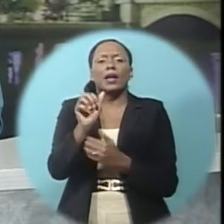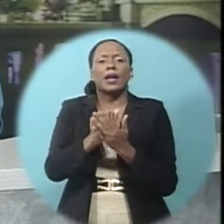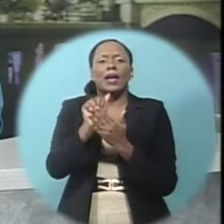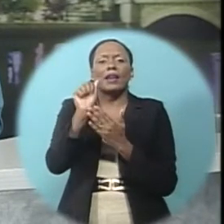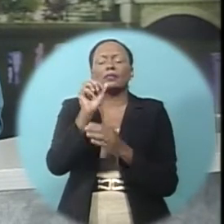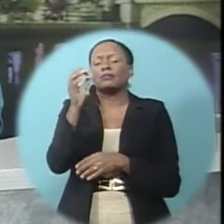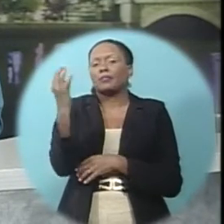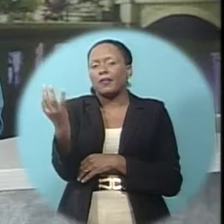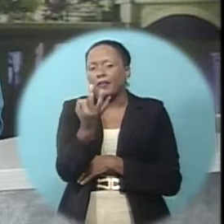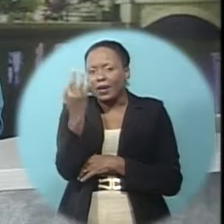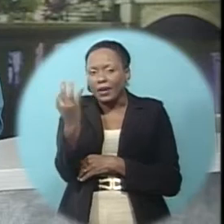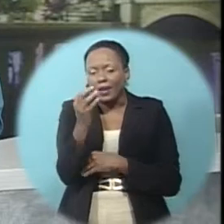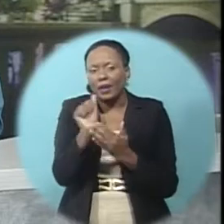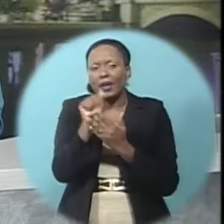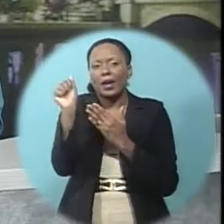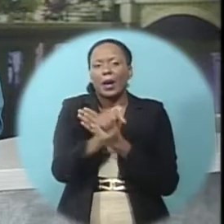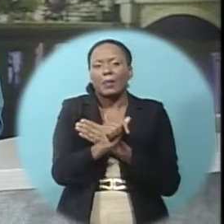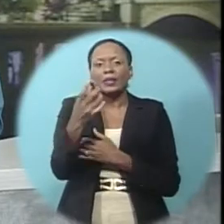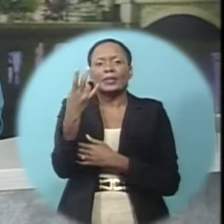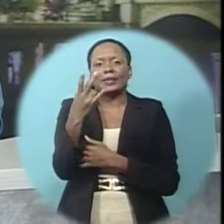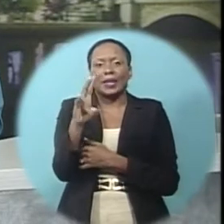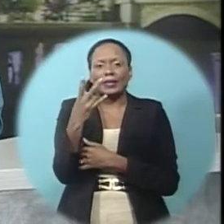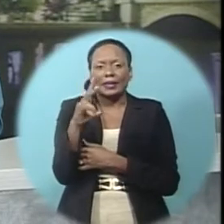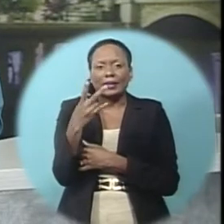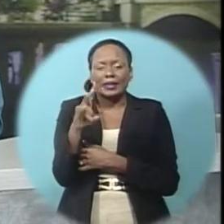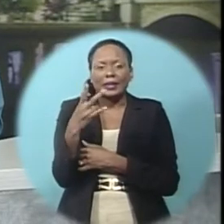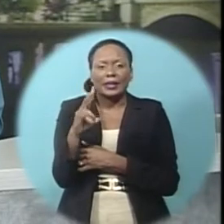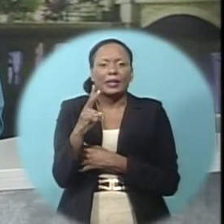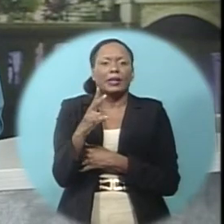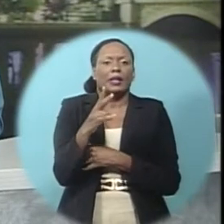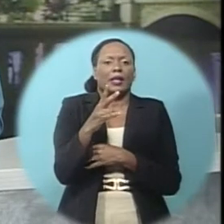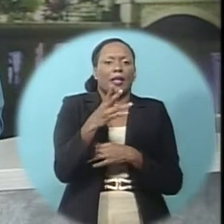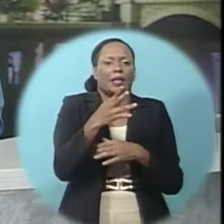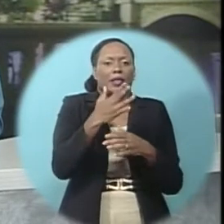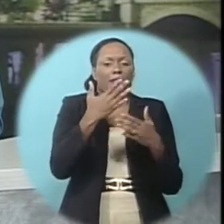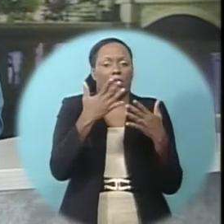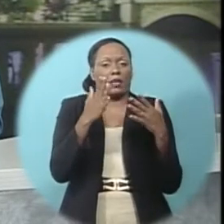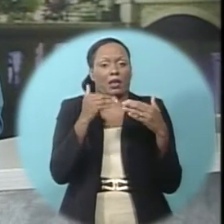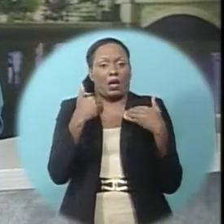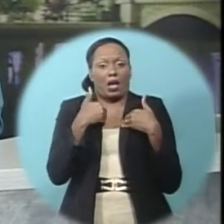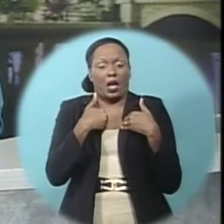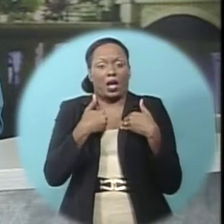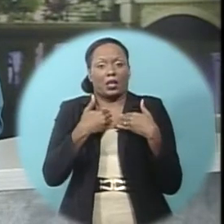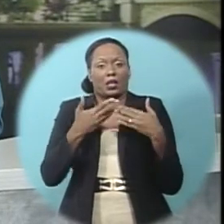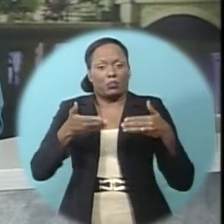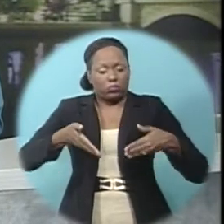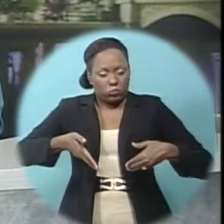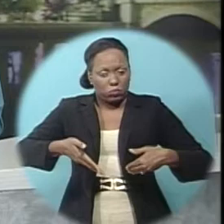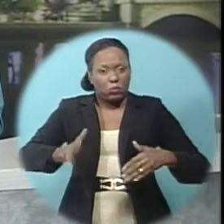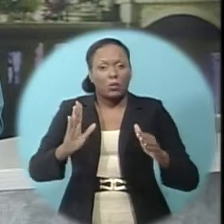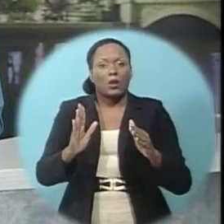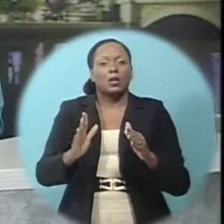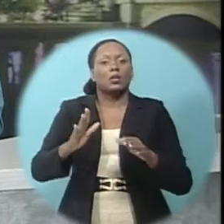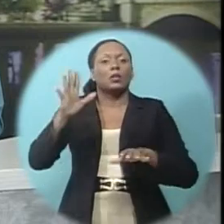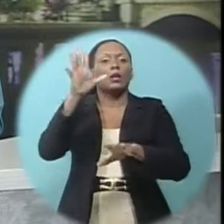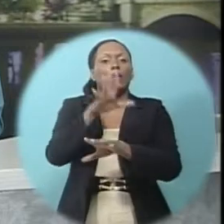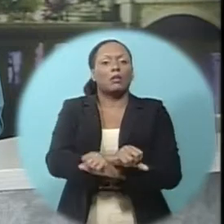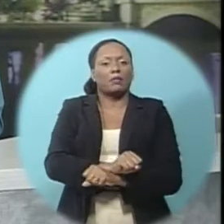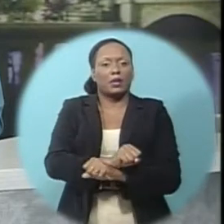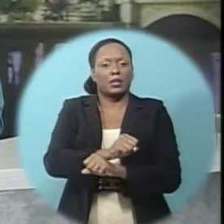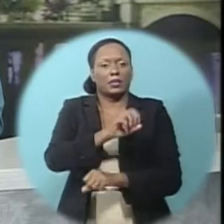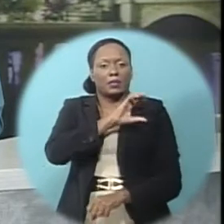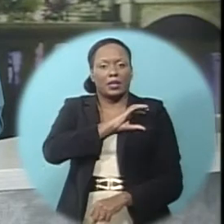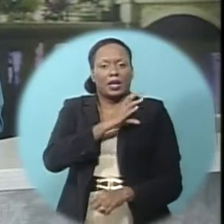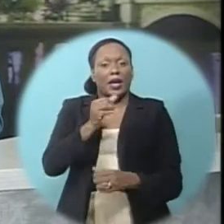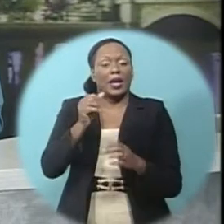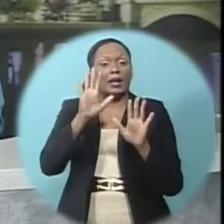of the Director of Public Prosecution and advice from his office, instructions were given to arrest Constable Everton Gittins. And